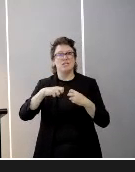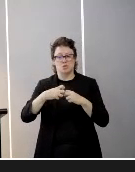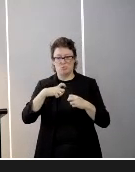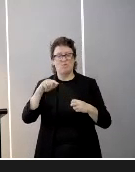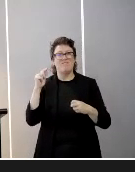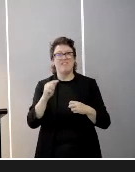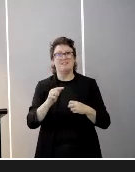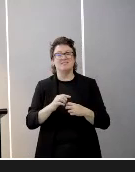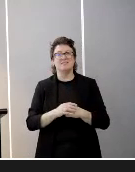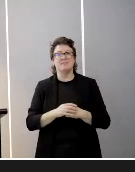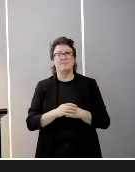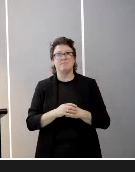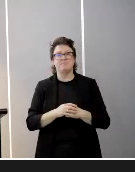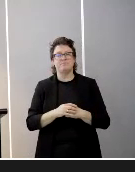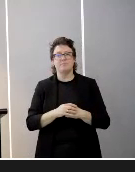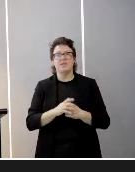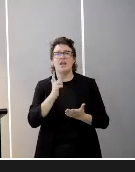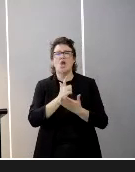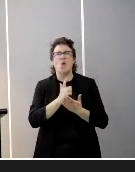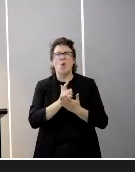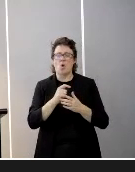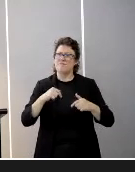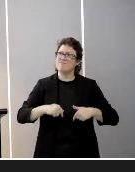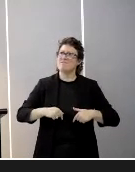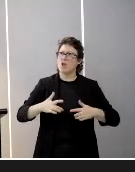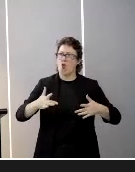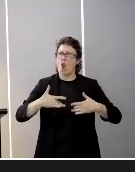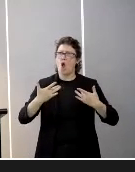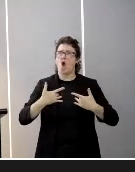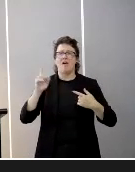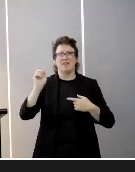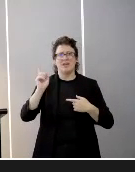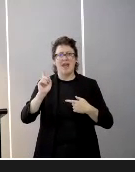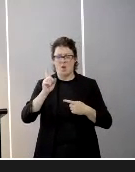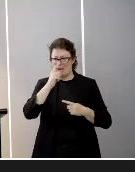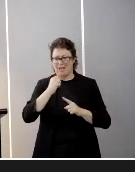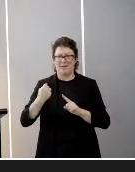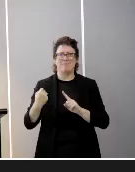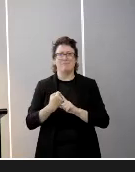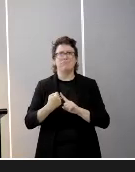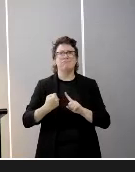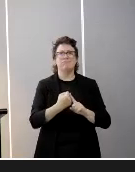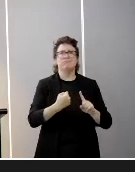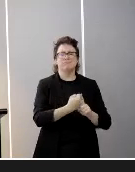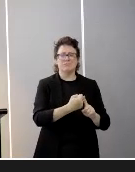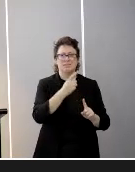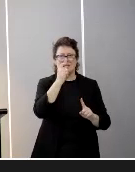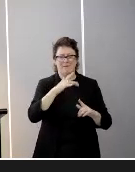And a lot of the aspects of modern life kind of cause us to have a bit of a jet lag